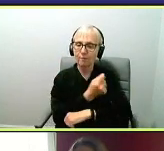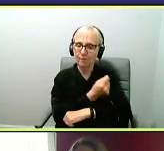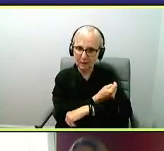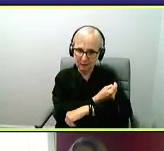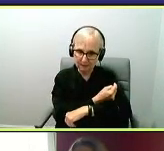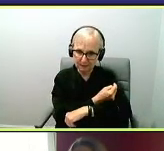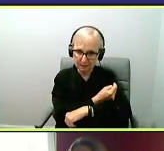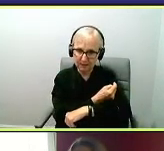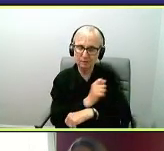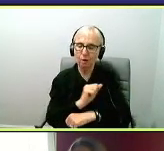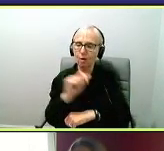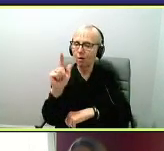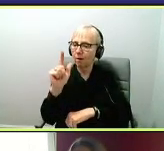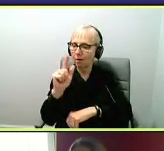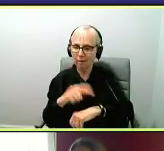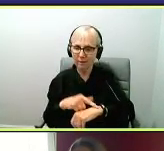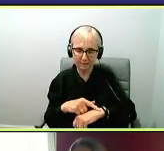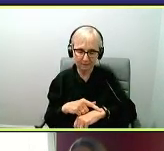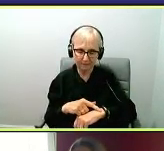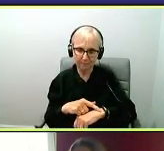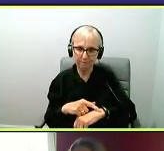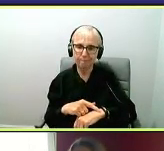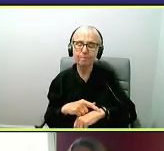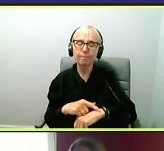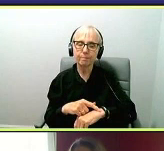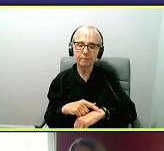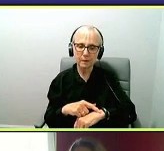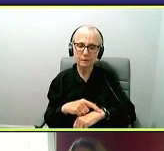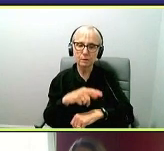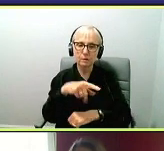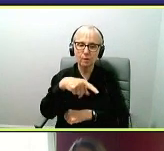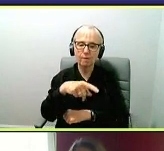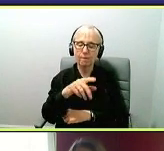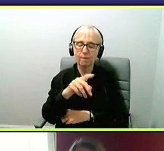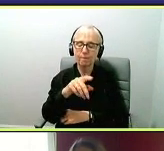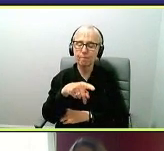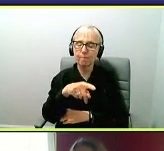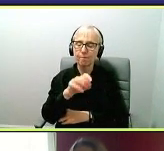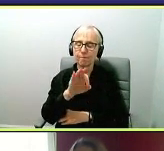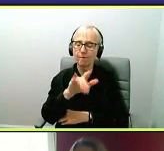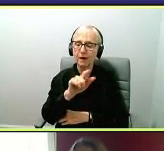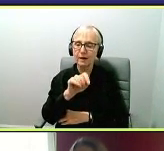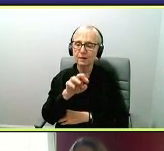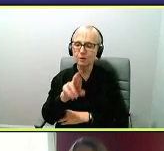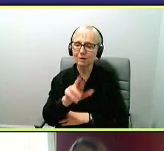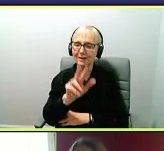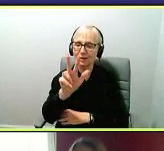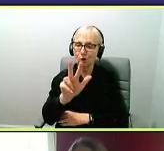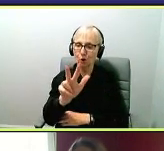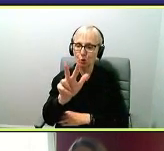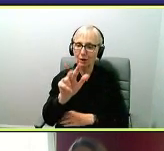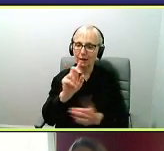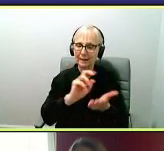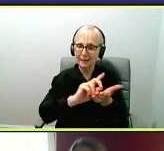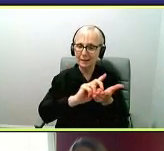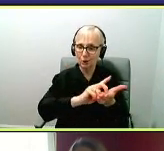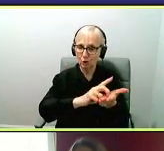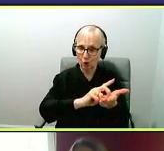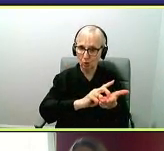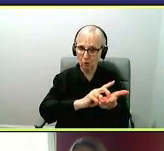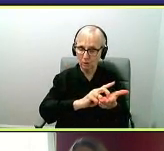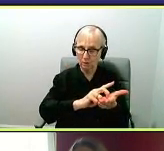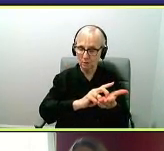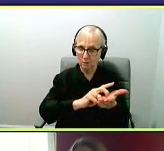all the time to children of this age. So the Pfizer vaccine is a 3-dose primary series